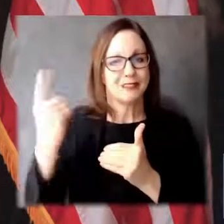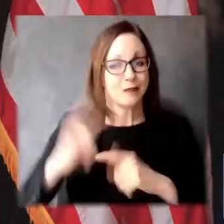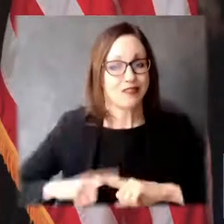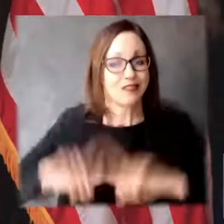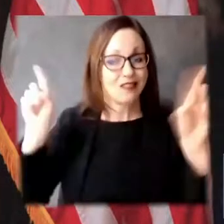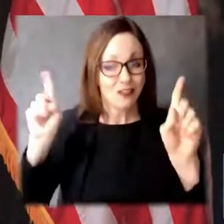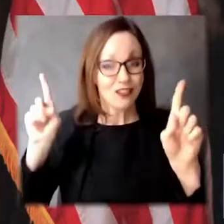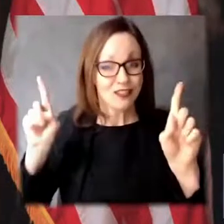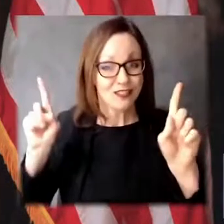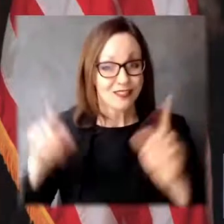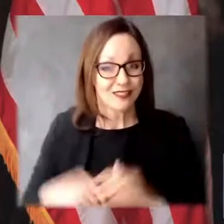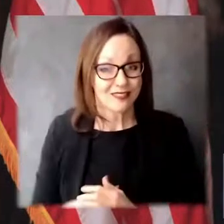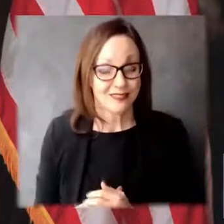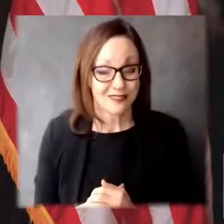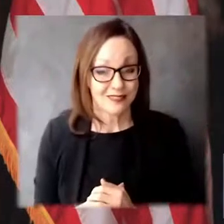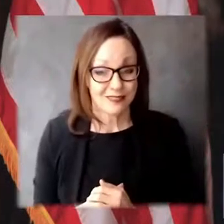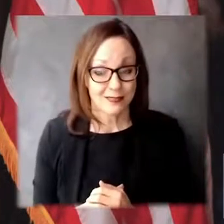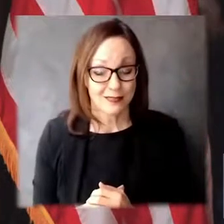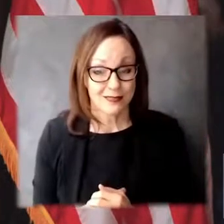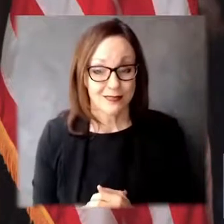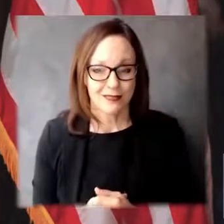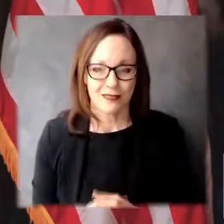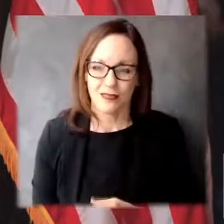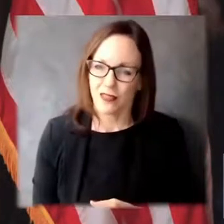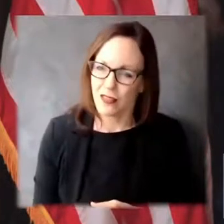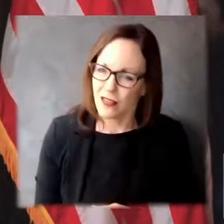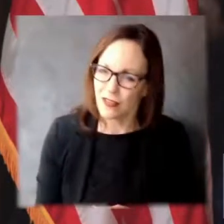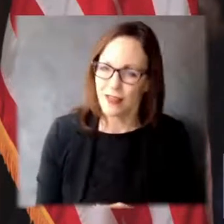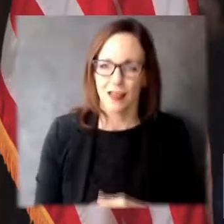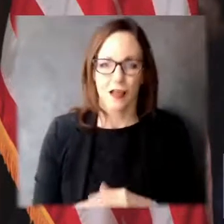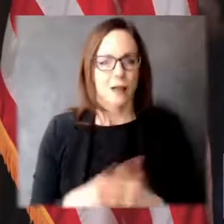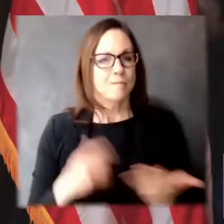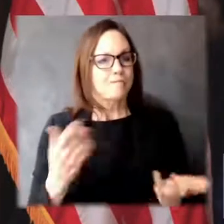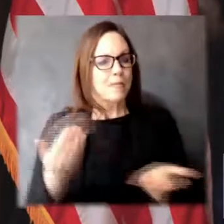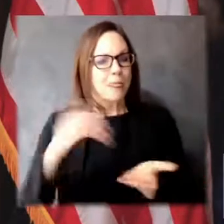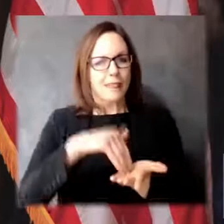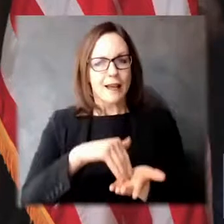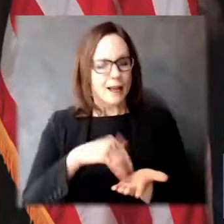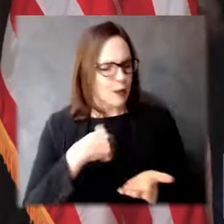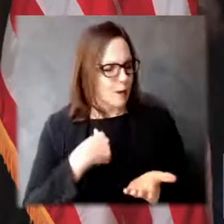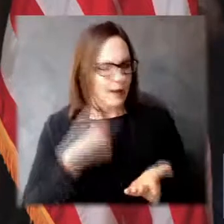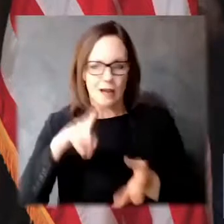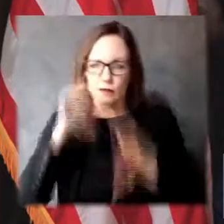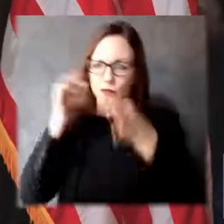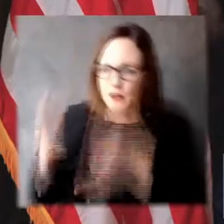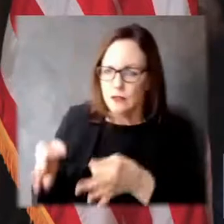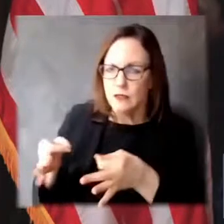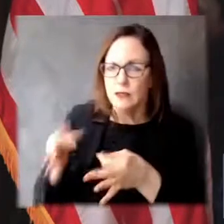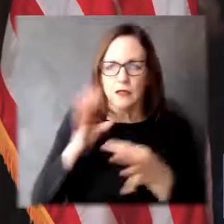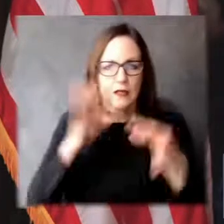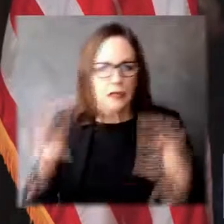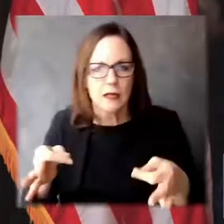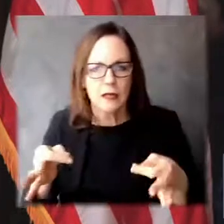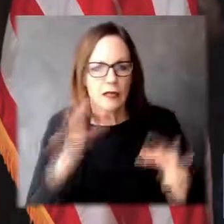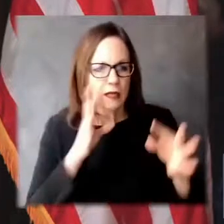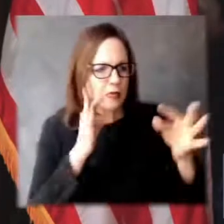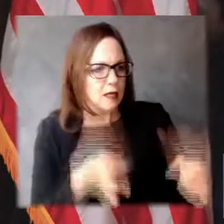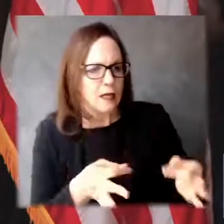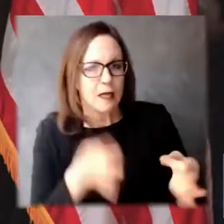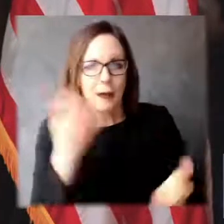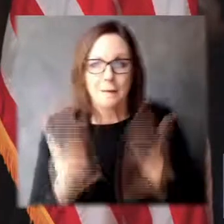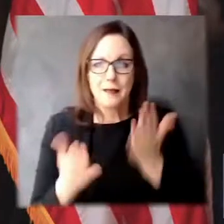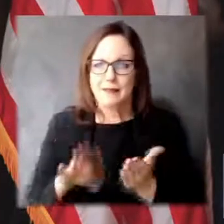excuses for the last decade of decision makers who cut corners, or we can commit right now to start putting people